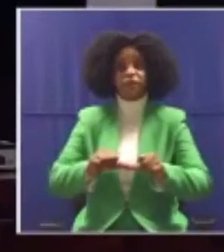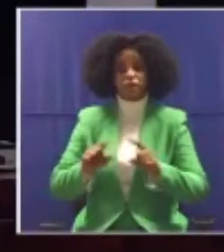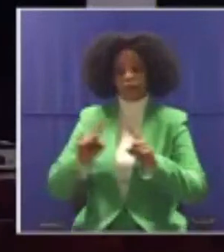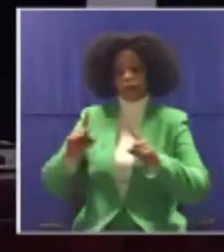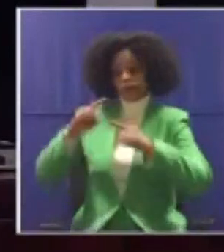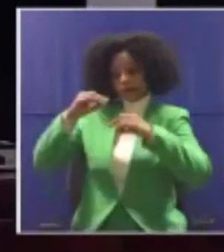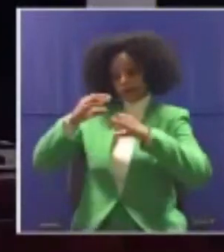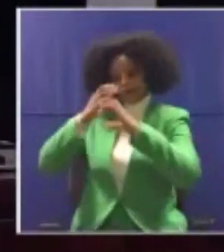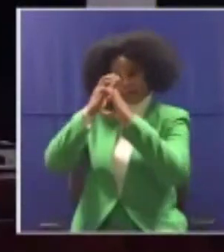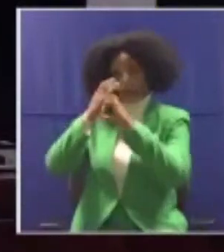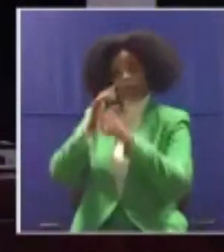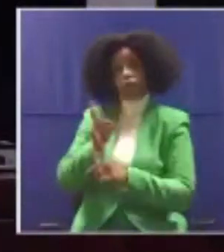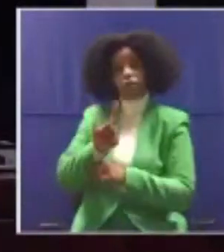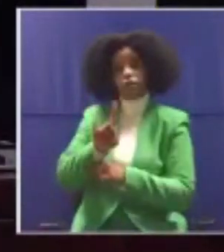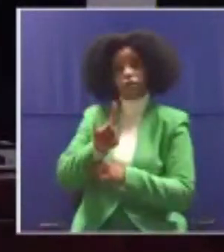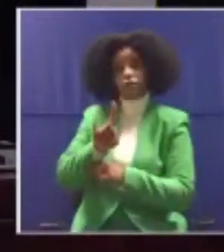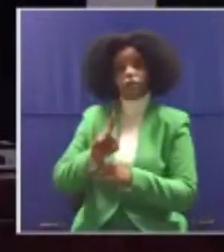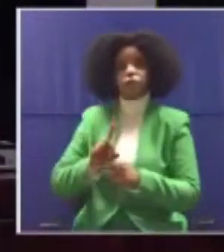focusing on the following.